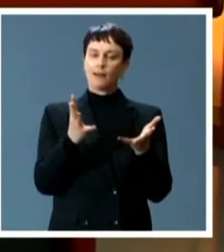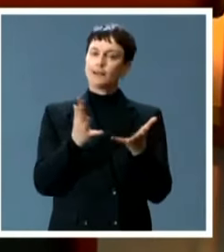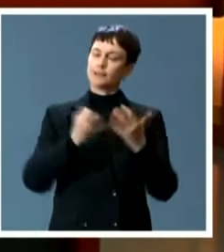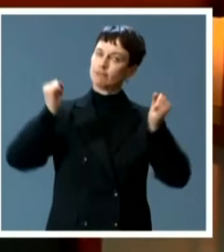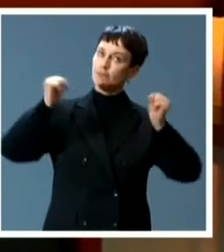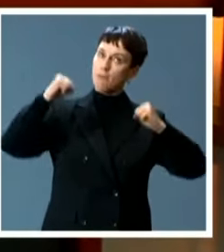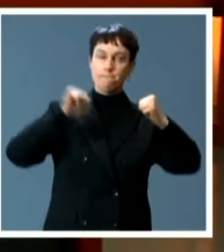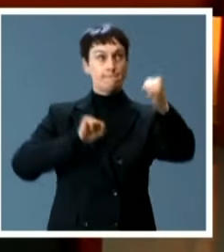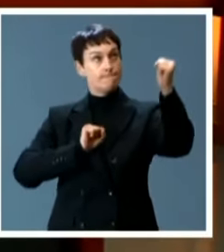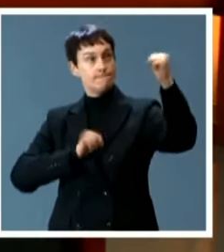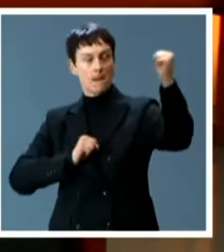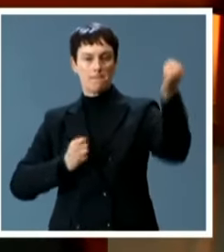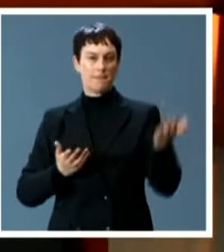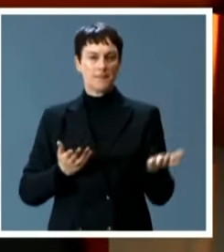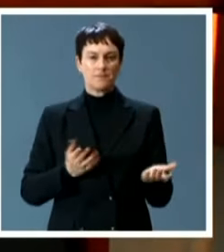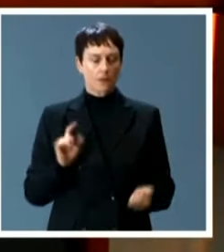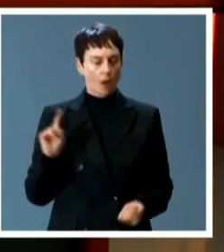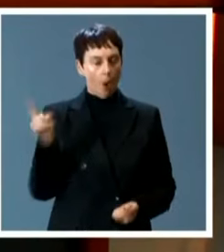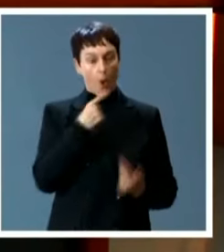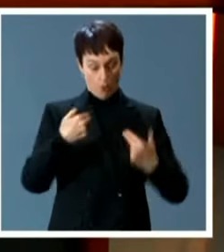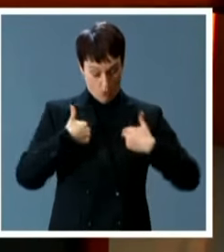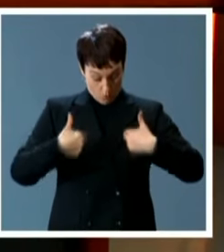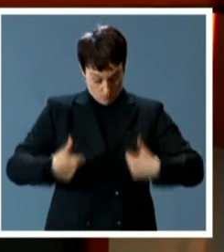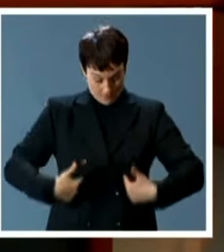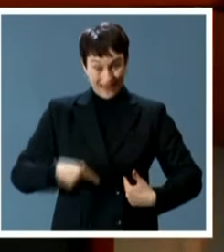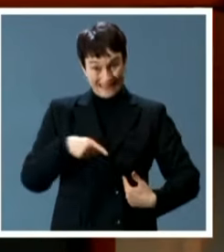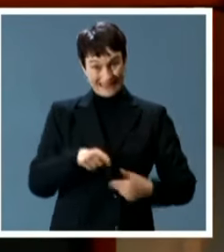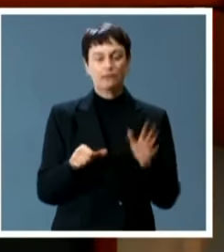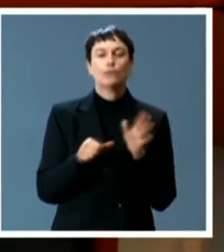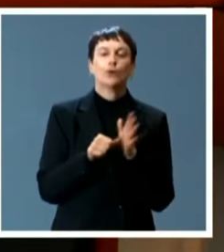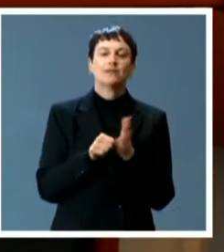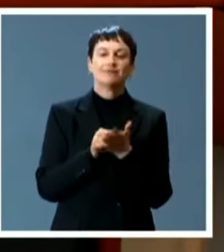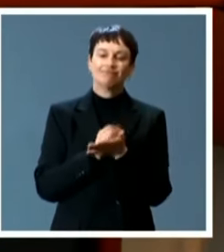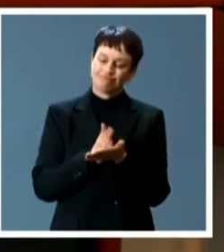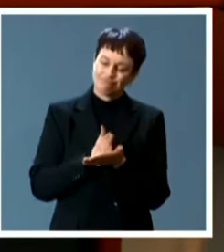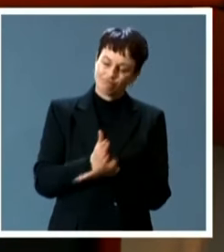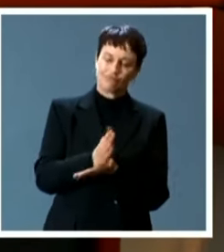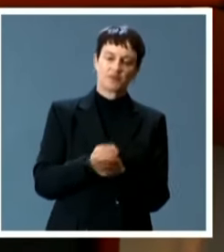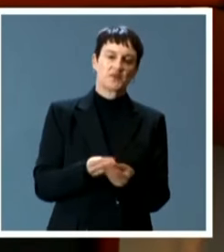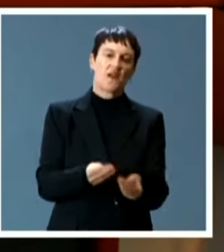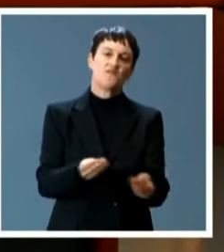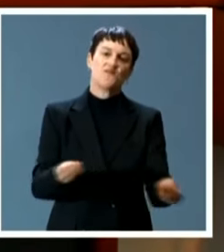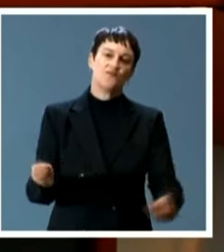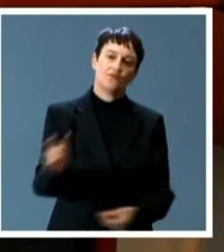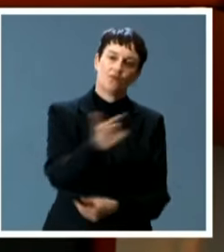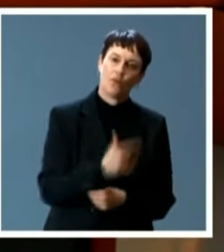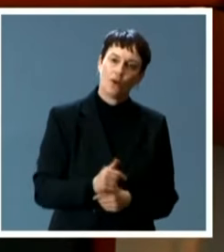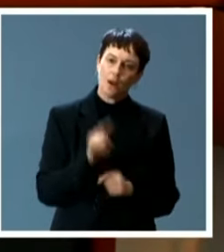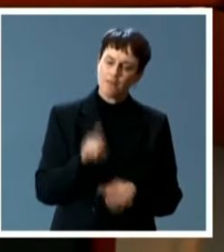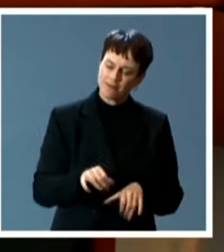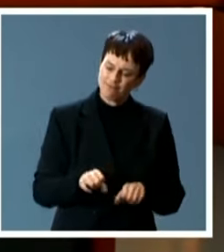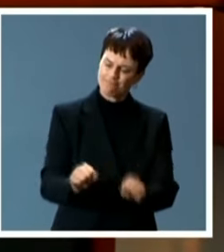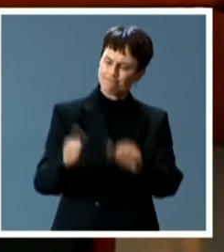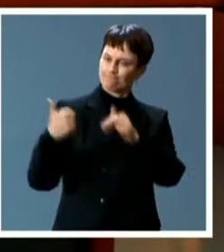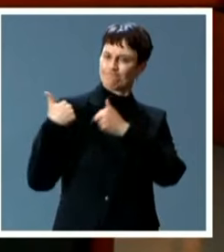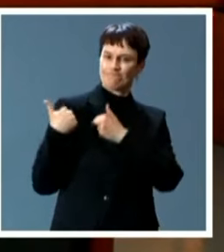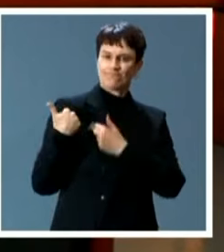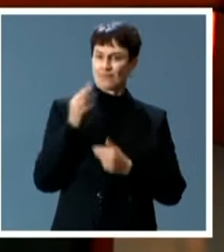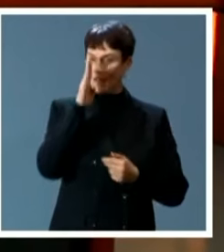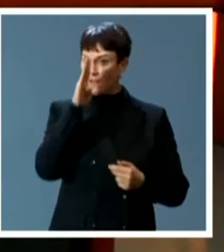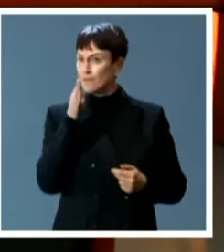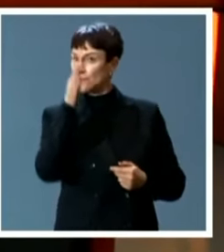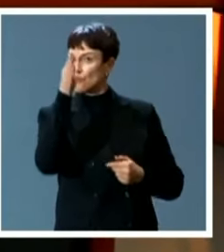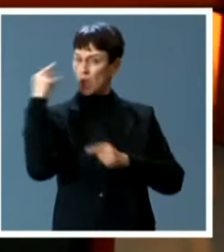on the rights and dignity of every human being, on living in balance with nature, on taking account of the rights of future